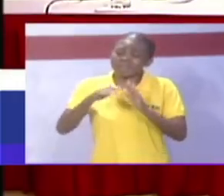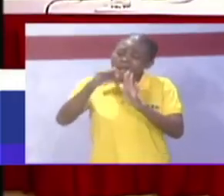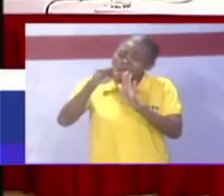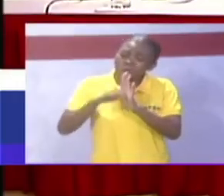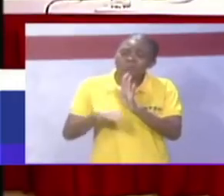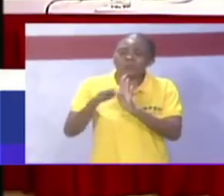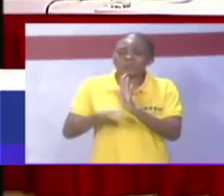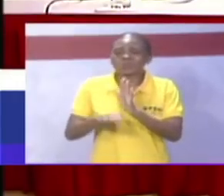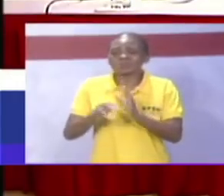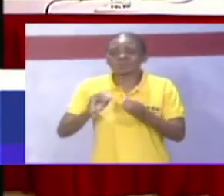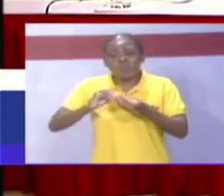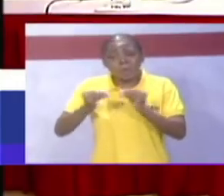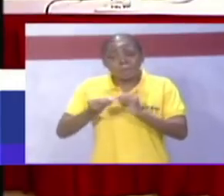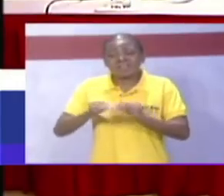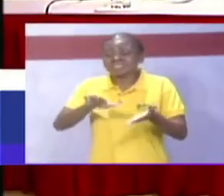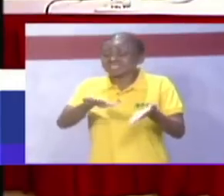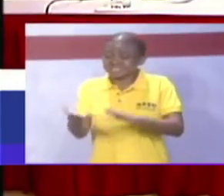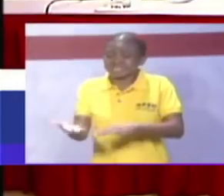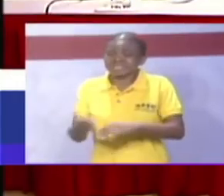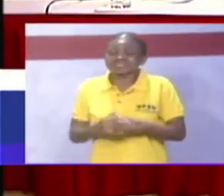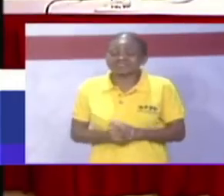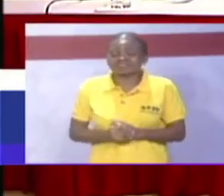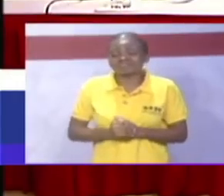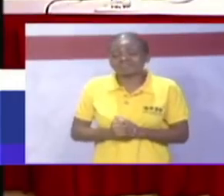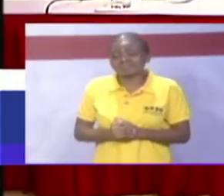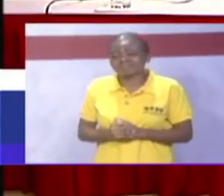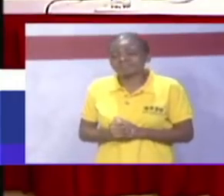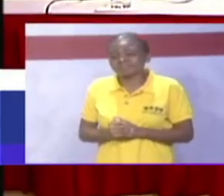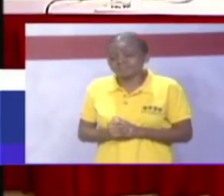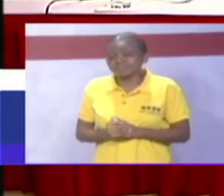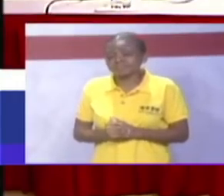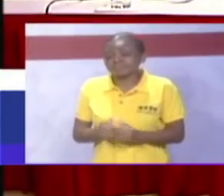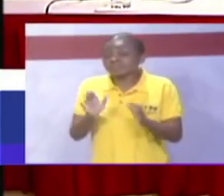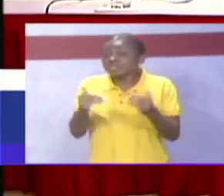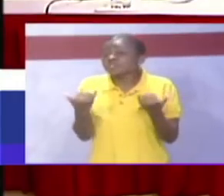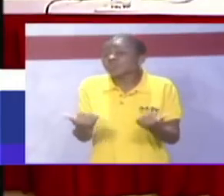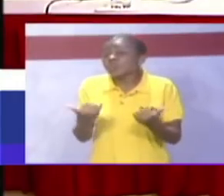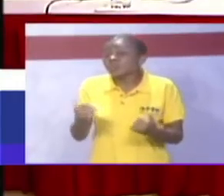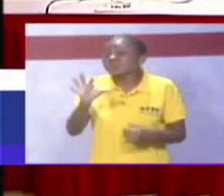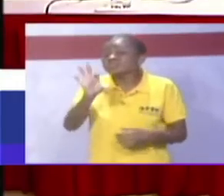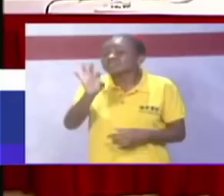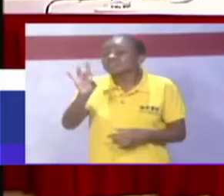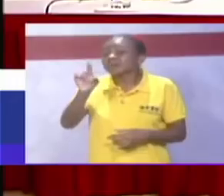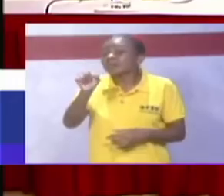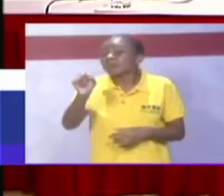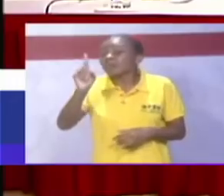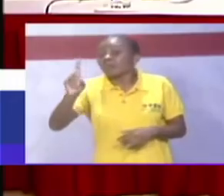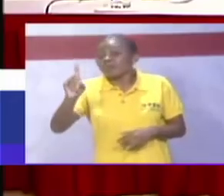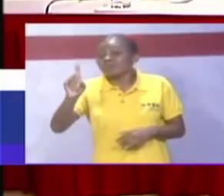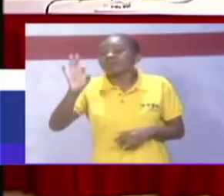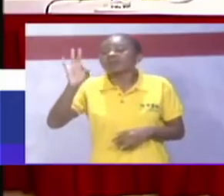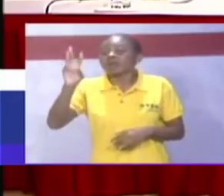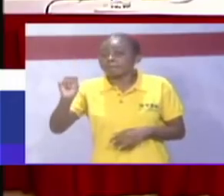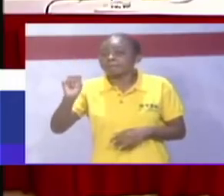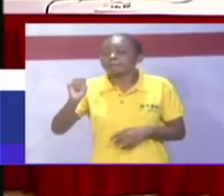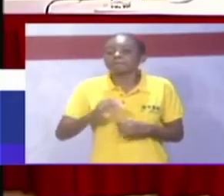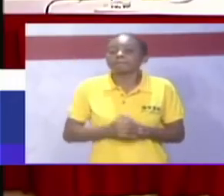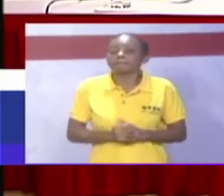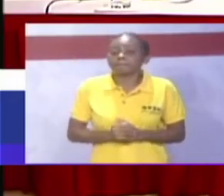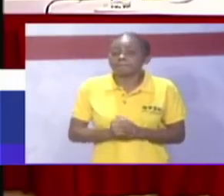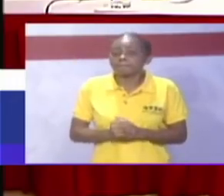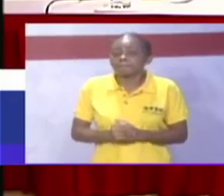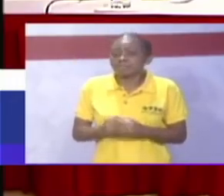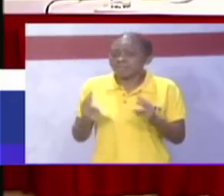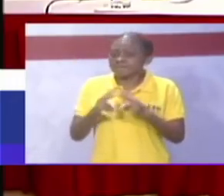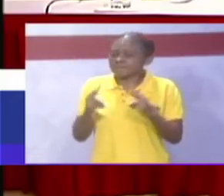Thank you very much, Dr. Hines. We now move to 98.1 for your questions. And a very good morning to